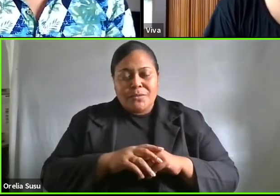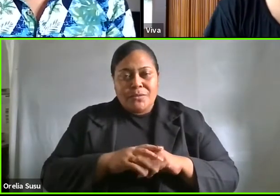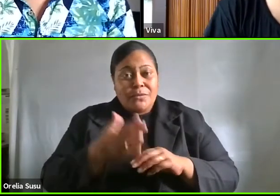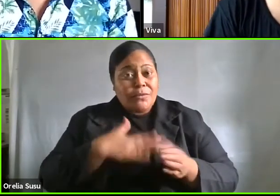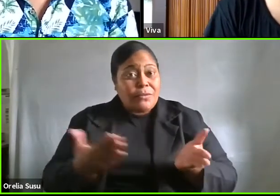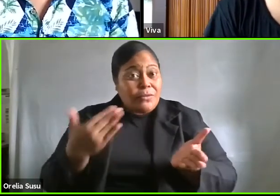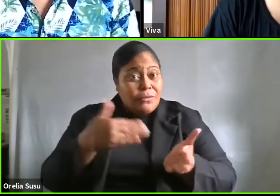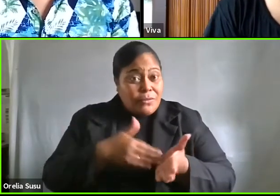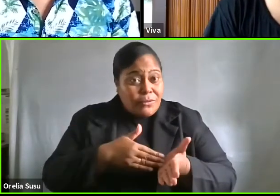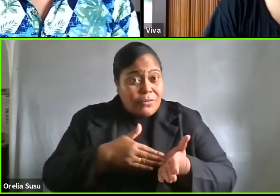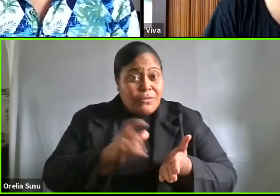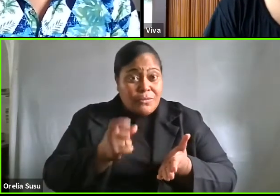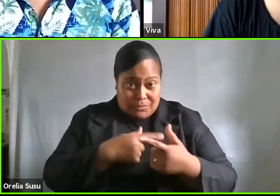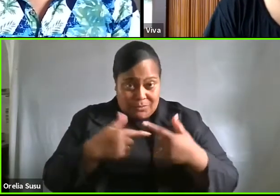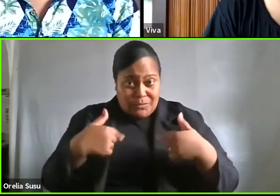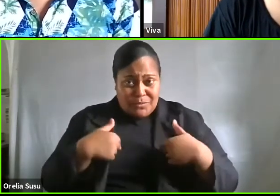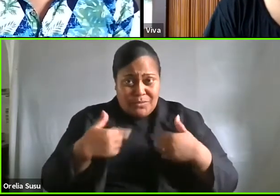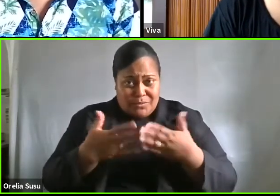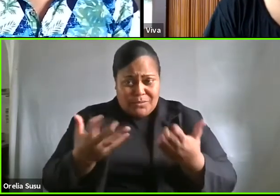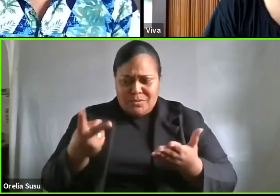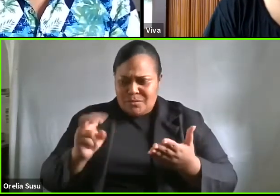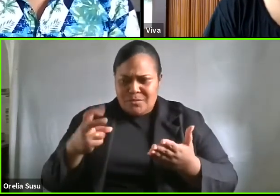the uh